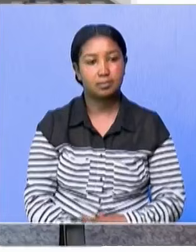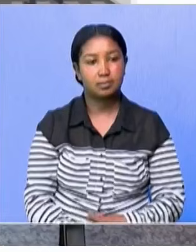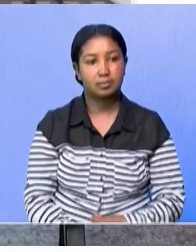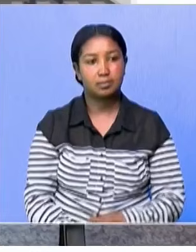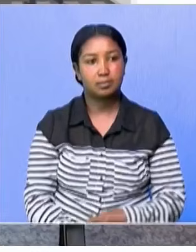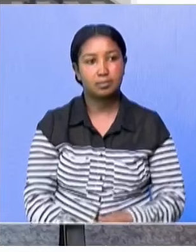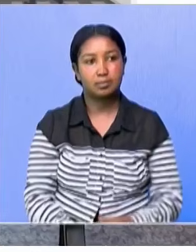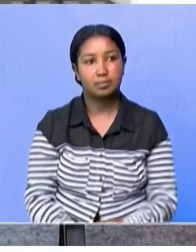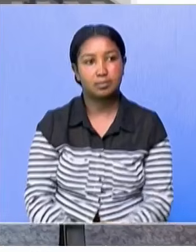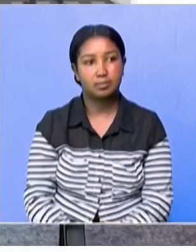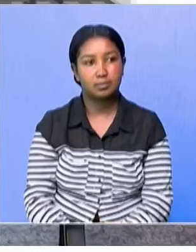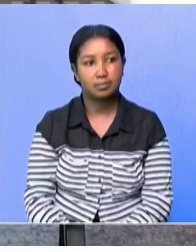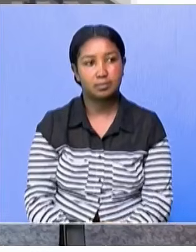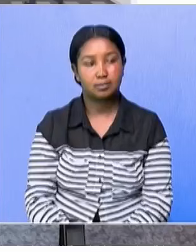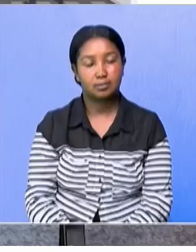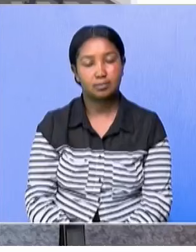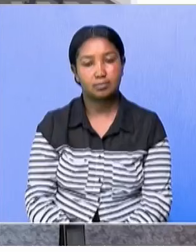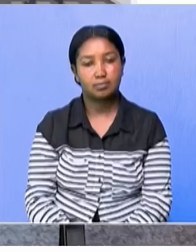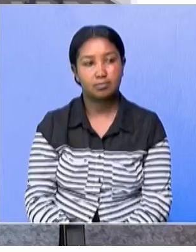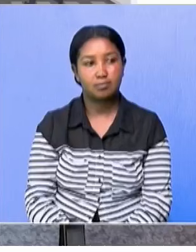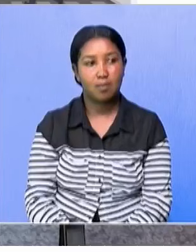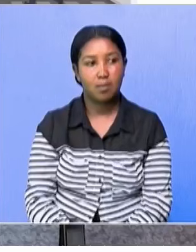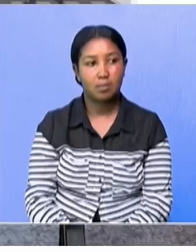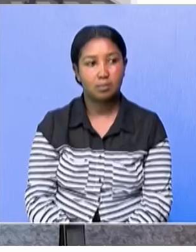to cross